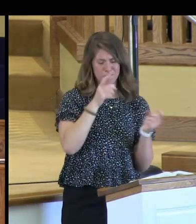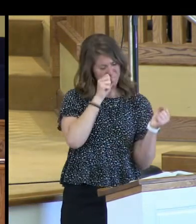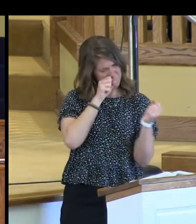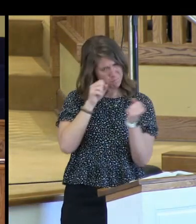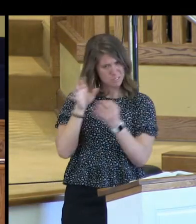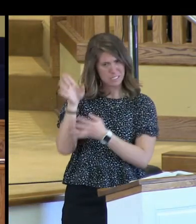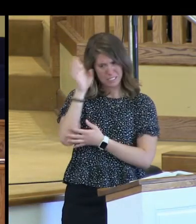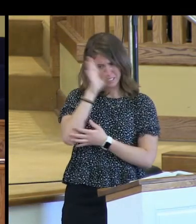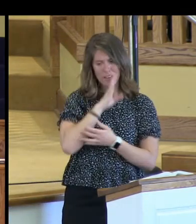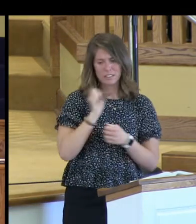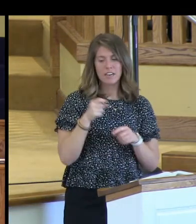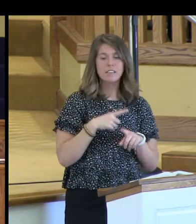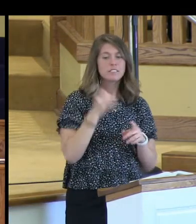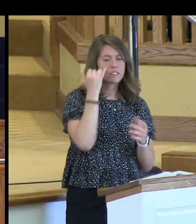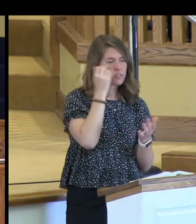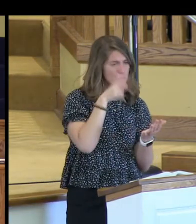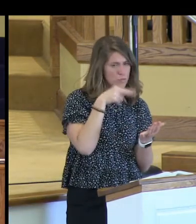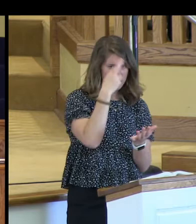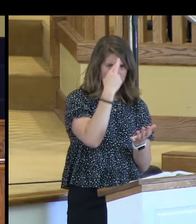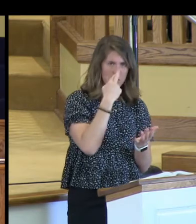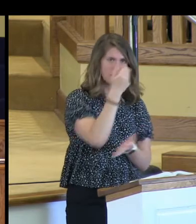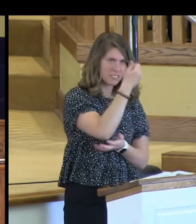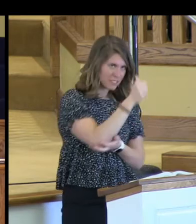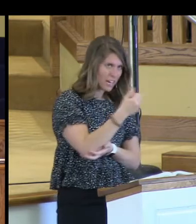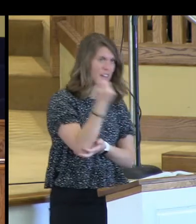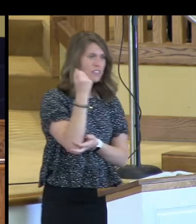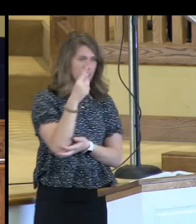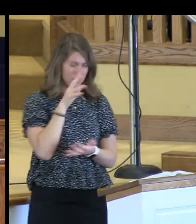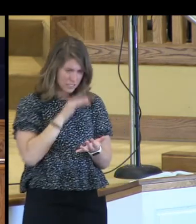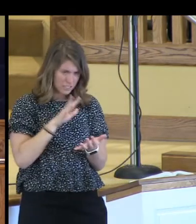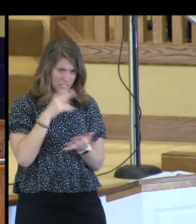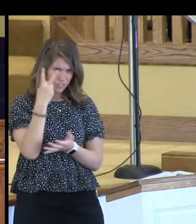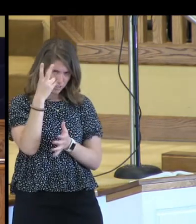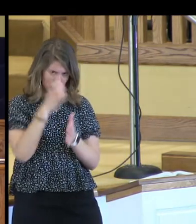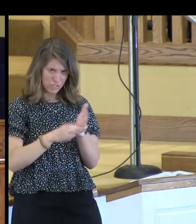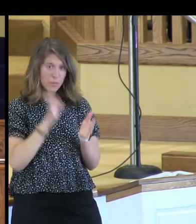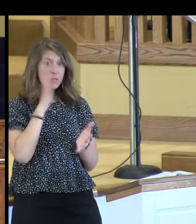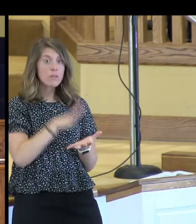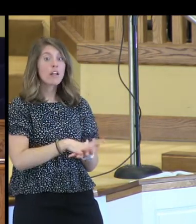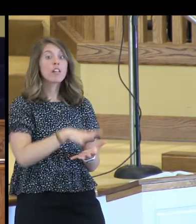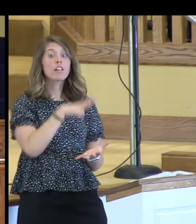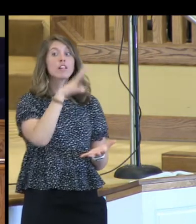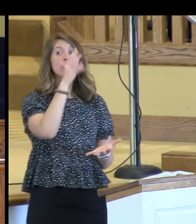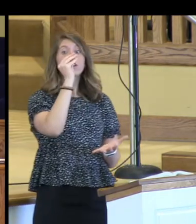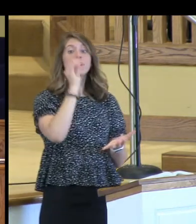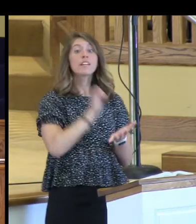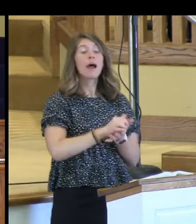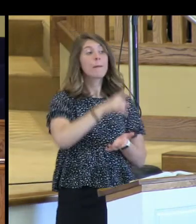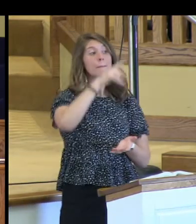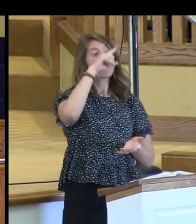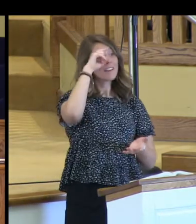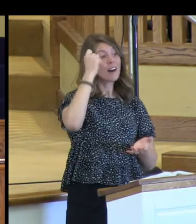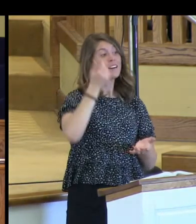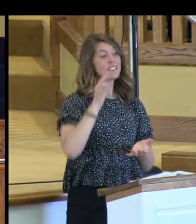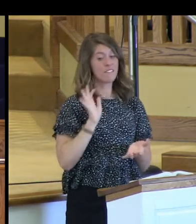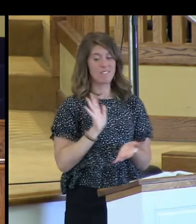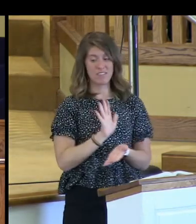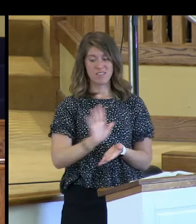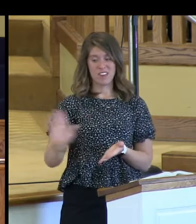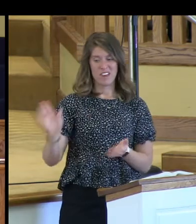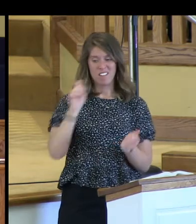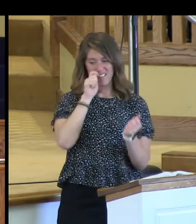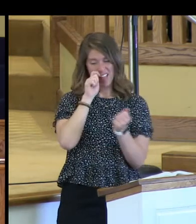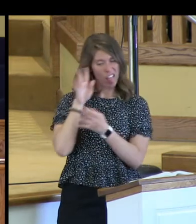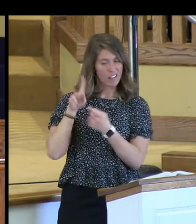roots. And if you read Romans 10 and Romans 11 and become a student of those two chapters, you'll learn that because of their negligence